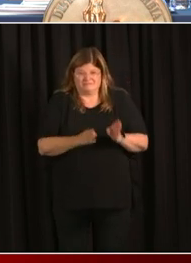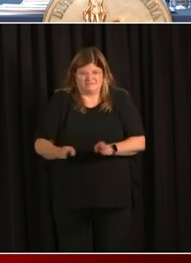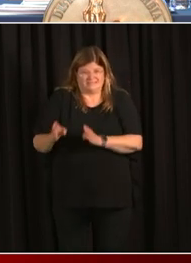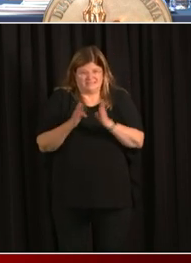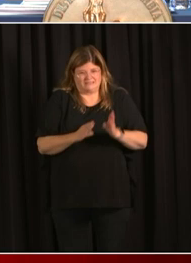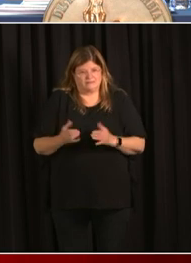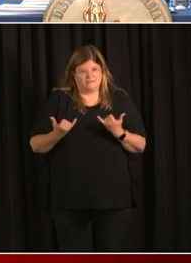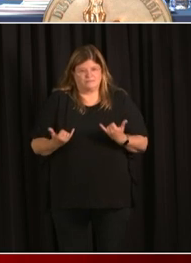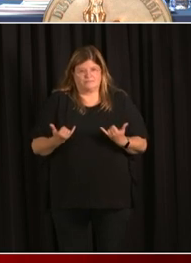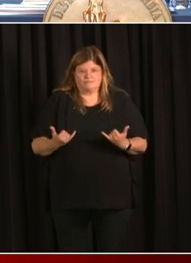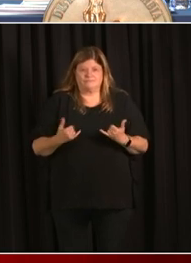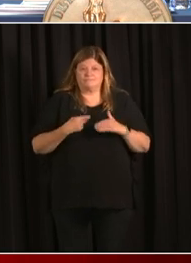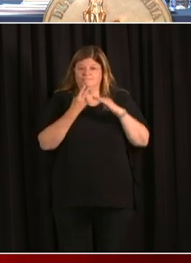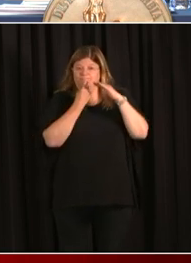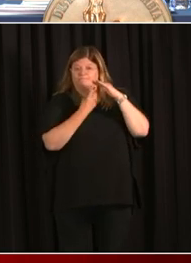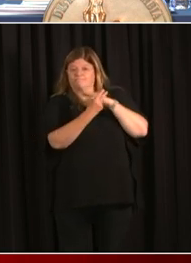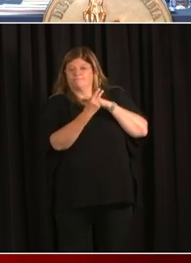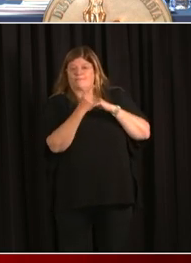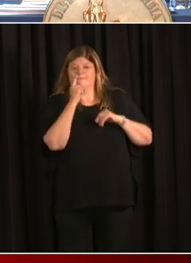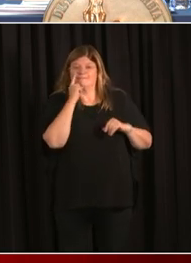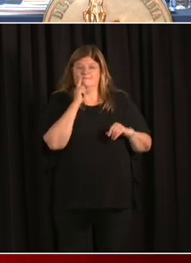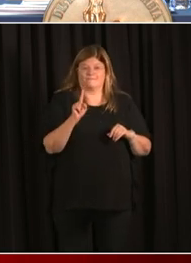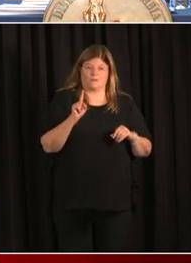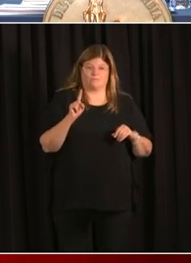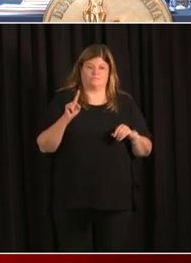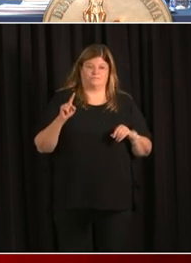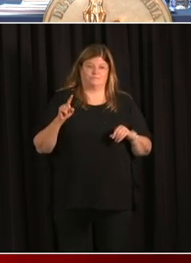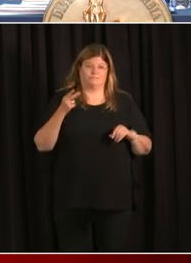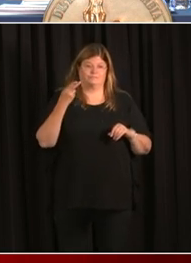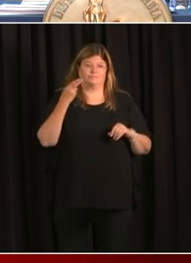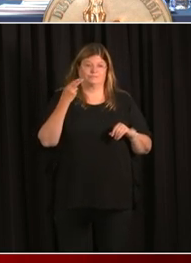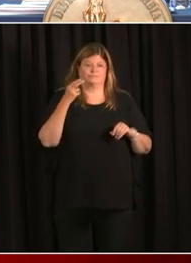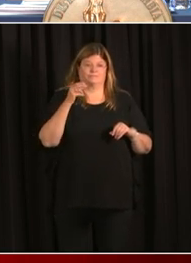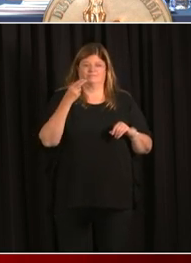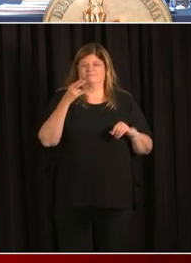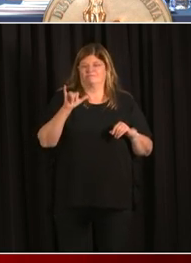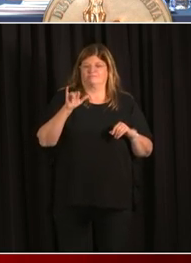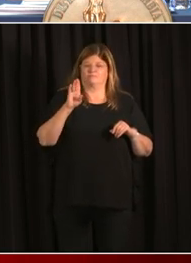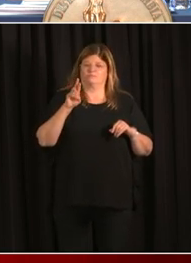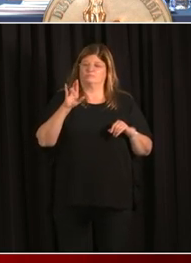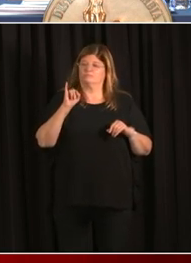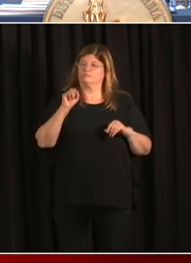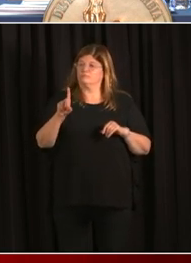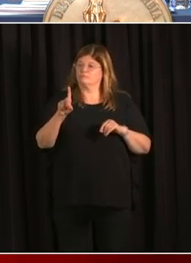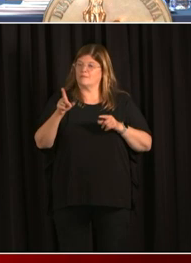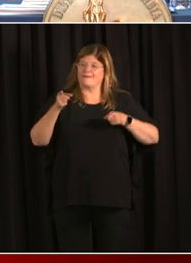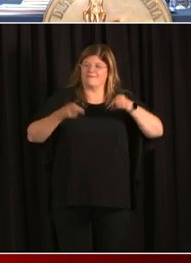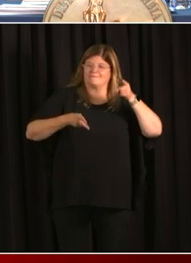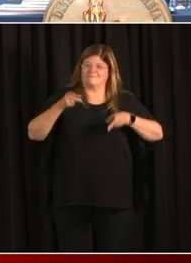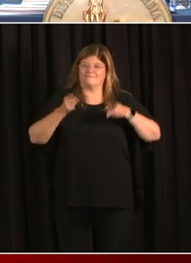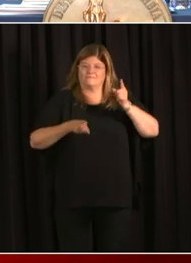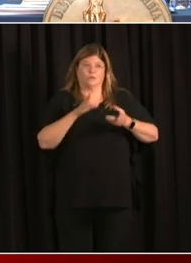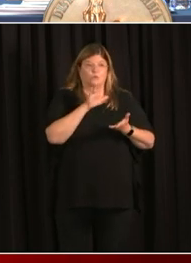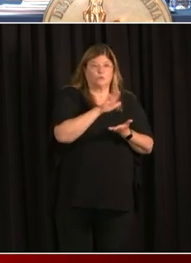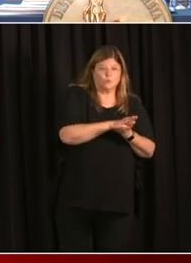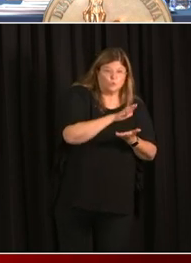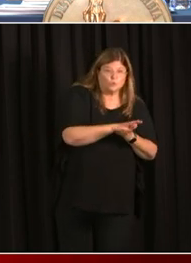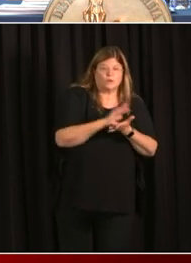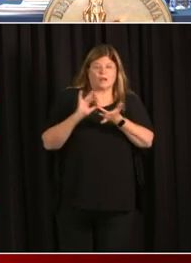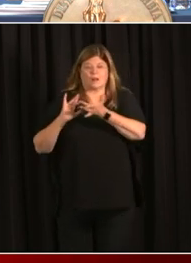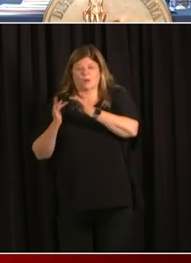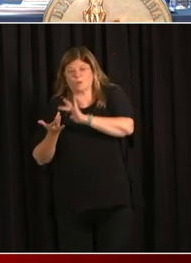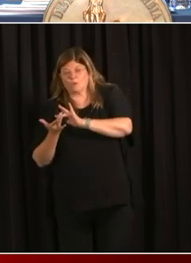We're planning for the hybrid return to school, the hurricane season that has already been discussed,